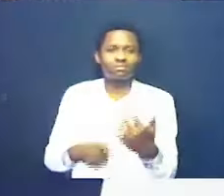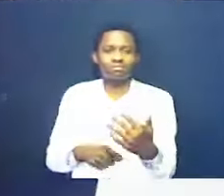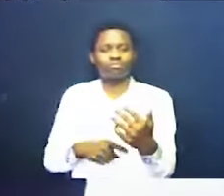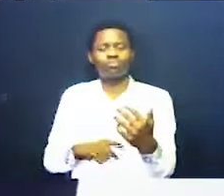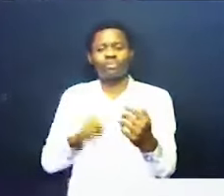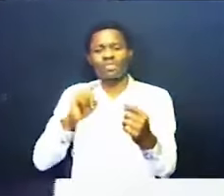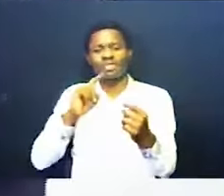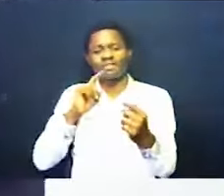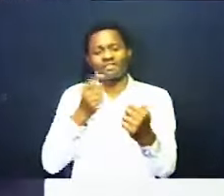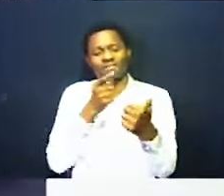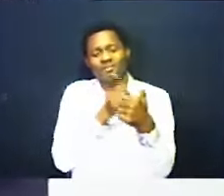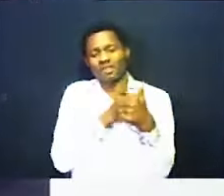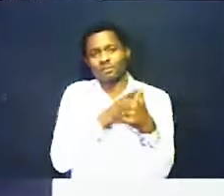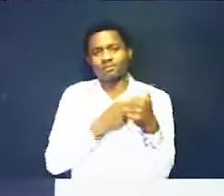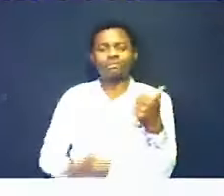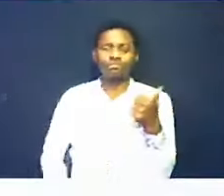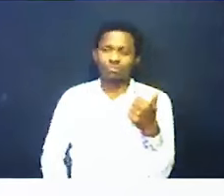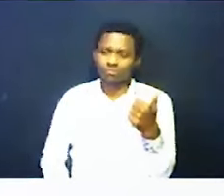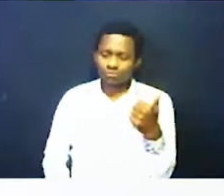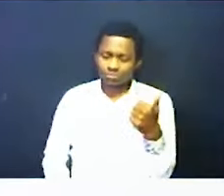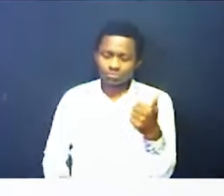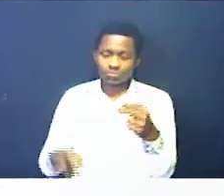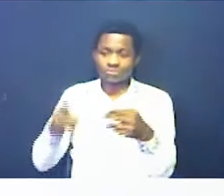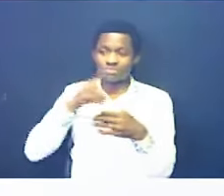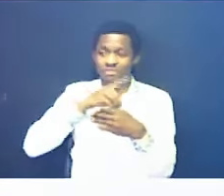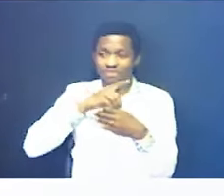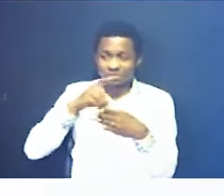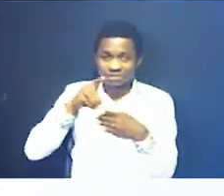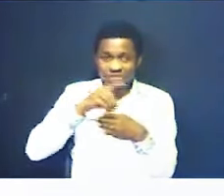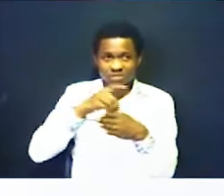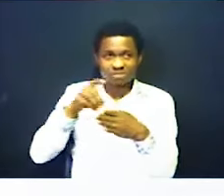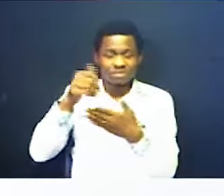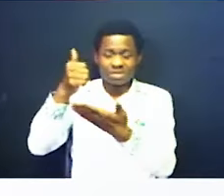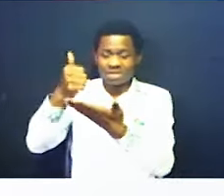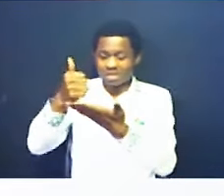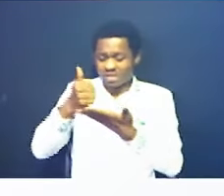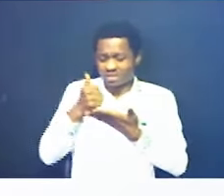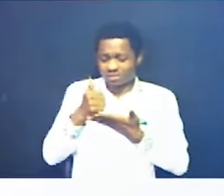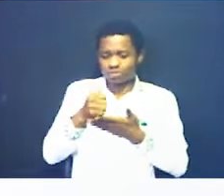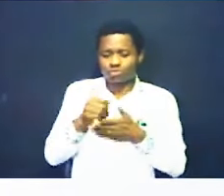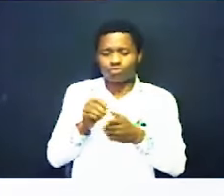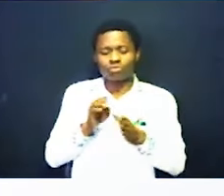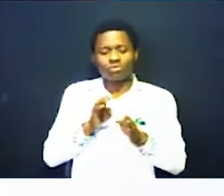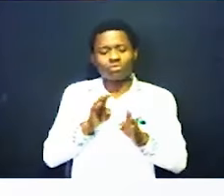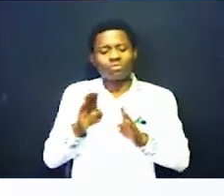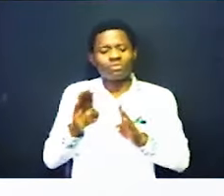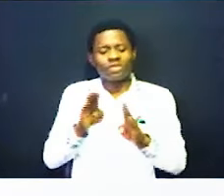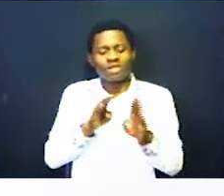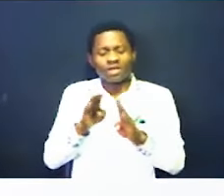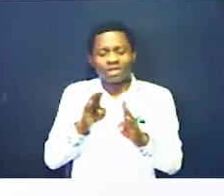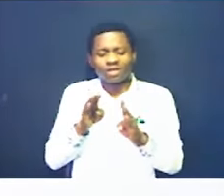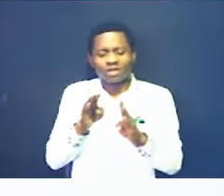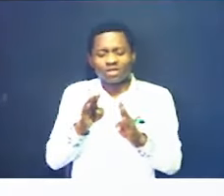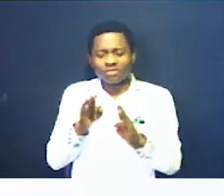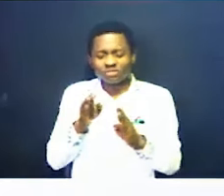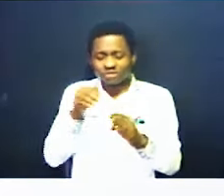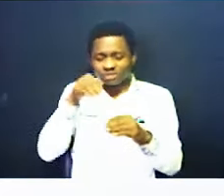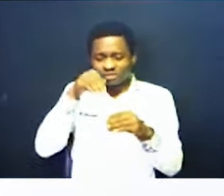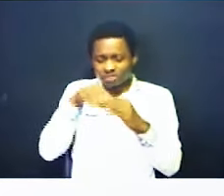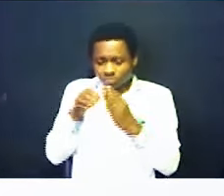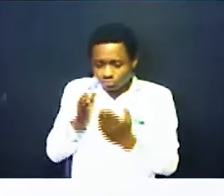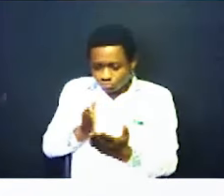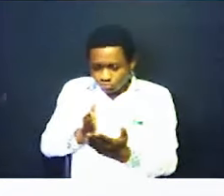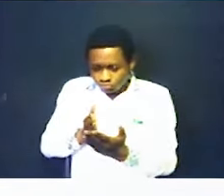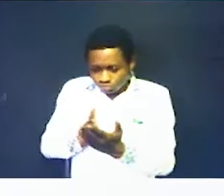Number 1, discipline helps us to behave in accord with rules of conduct.